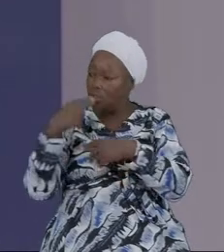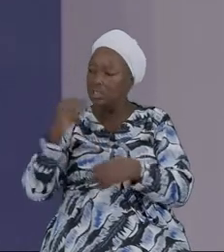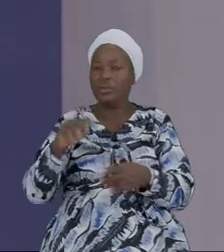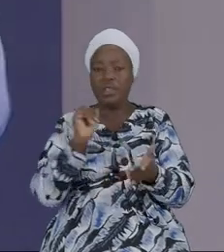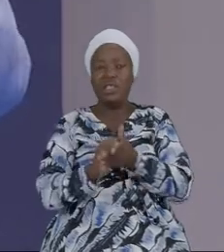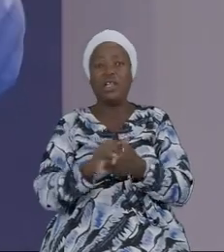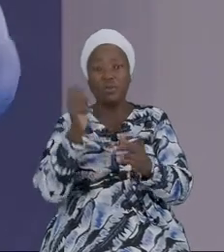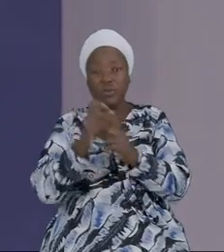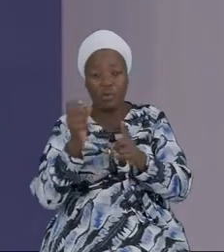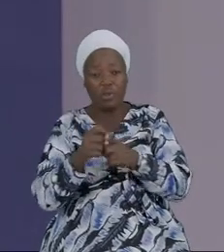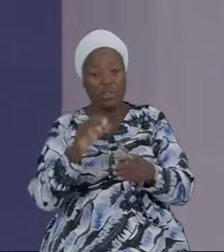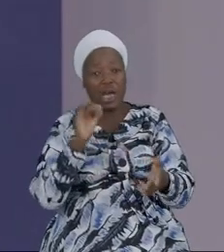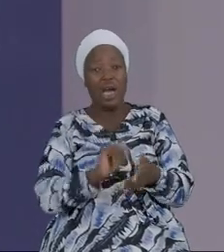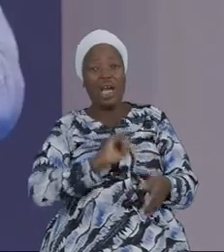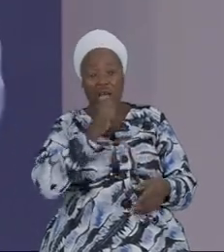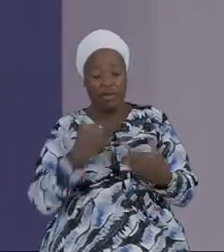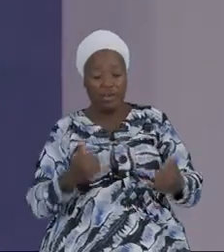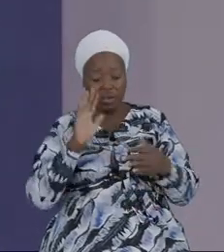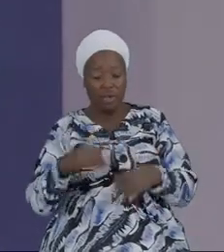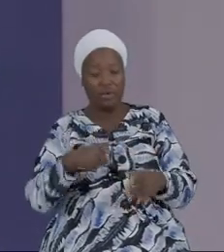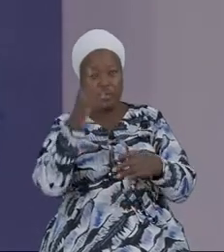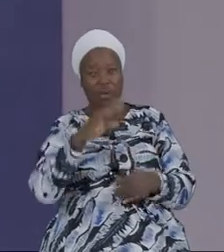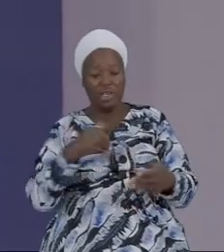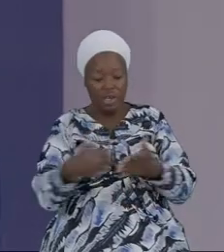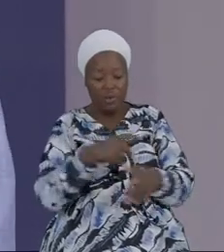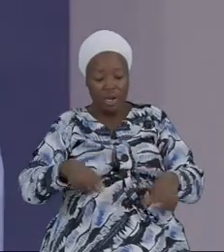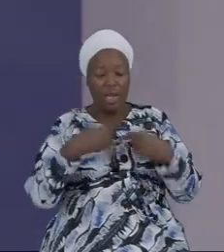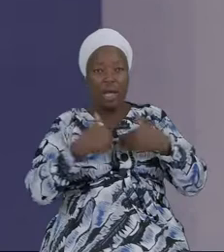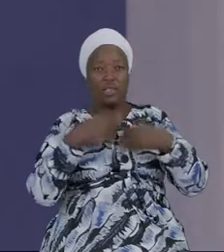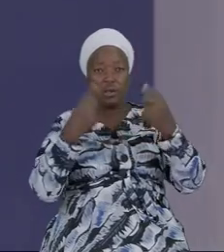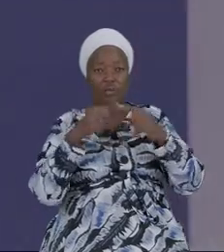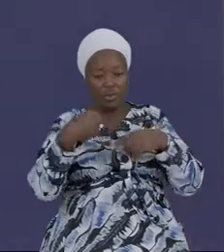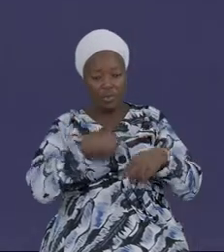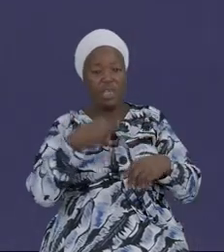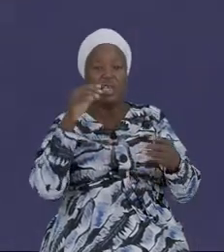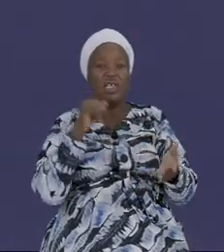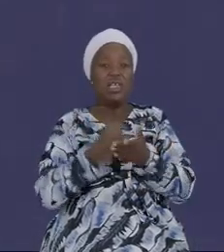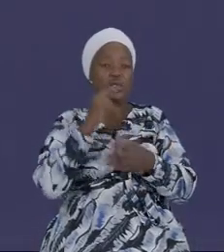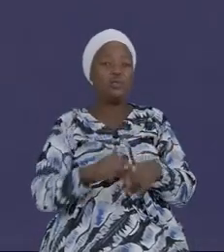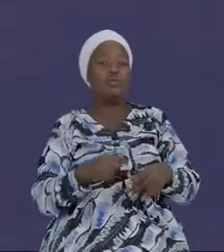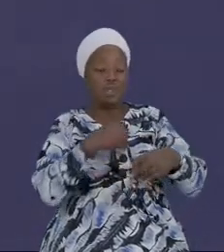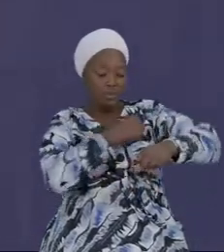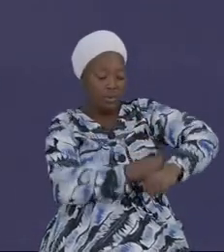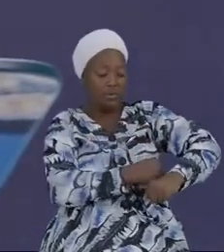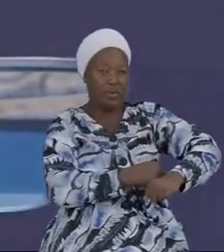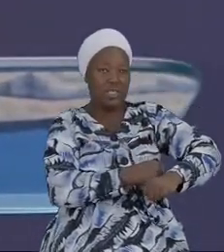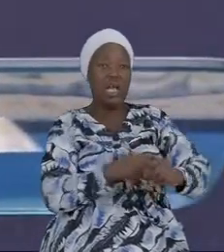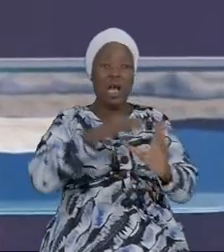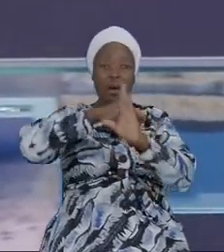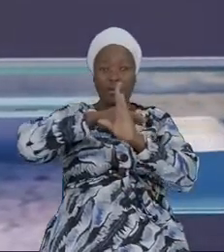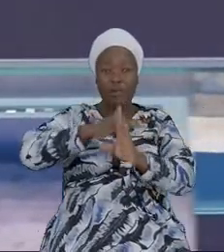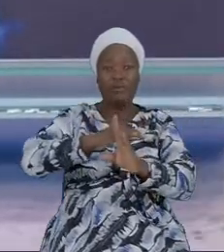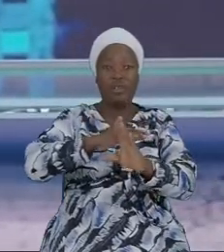I am born again, I'm now a child of God, a new life has come to me, it will prevent your old friends